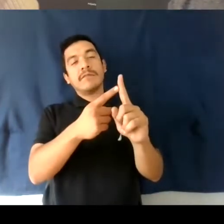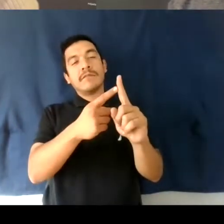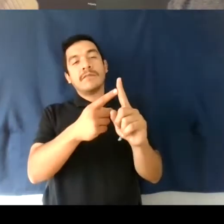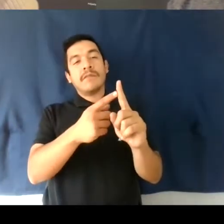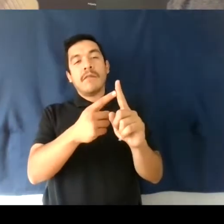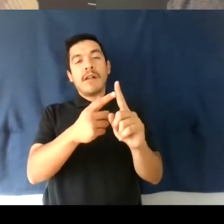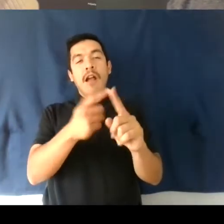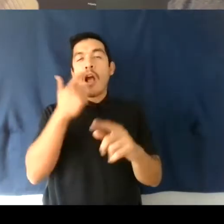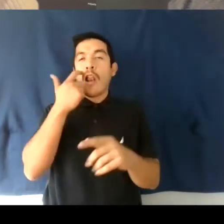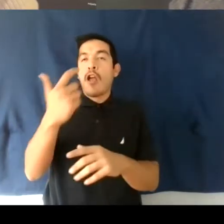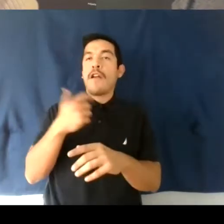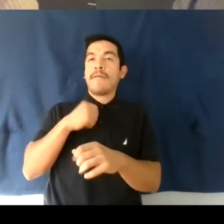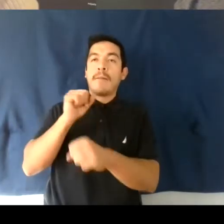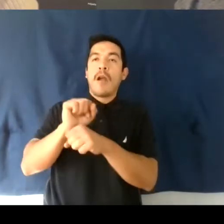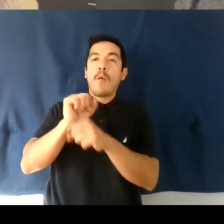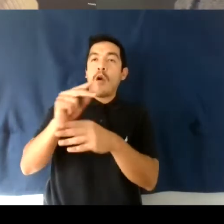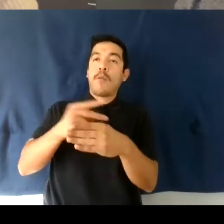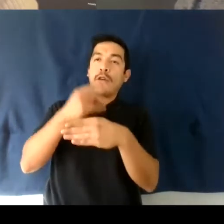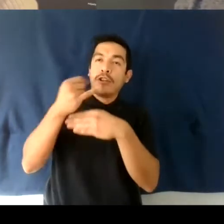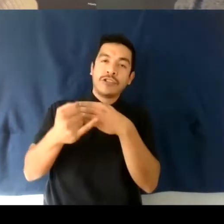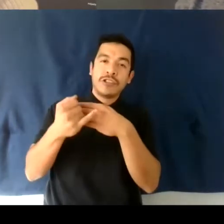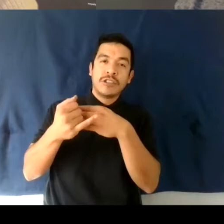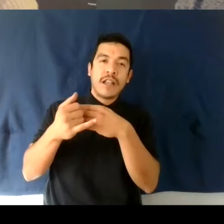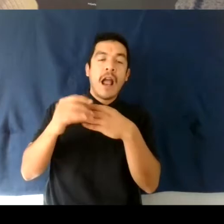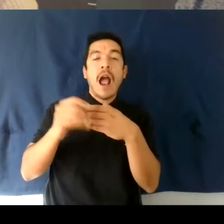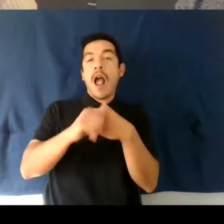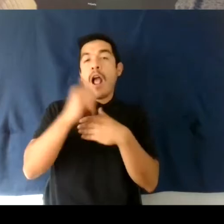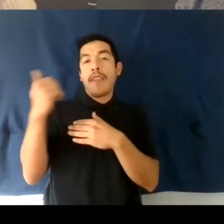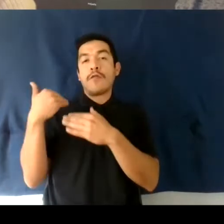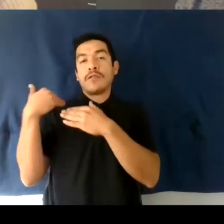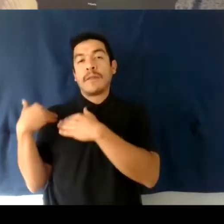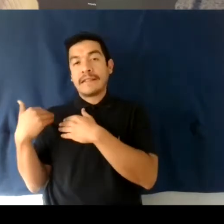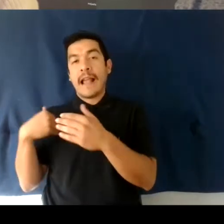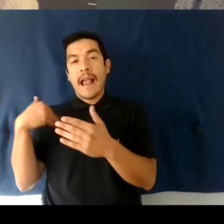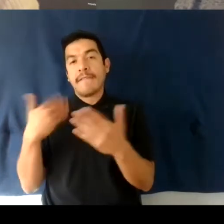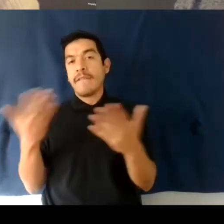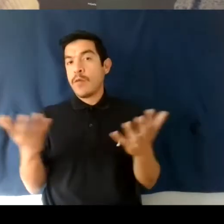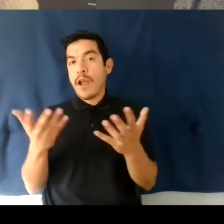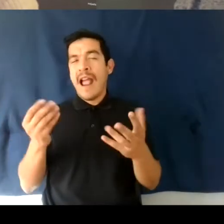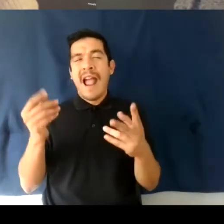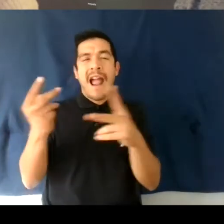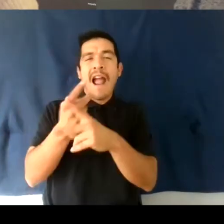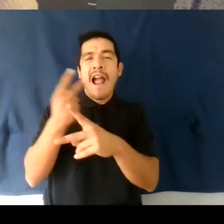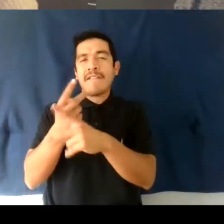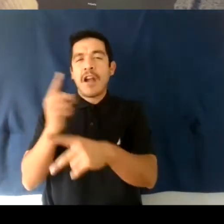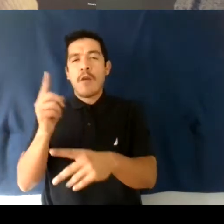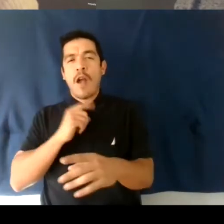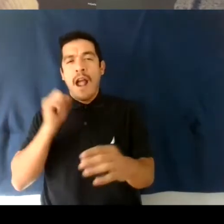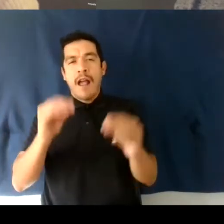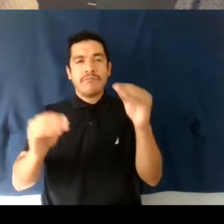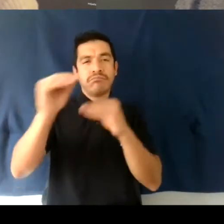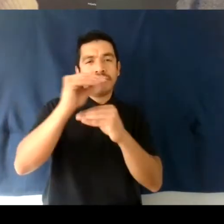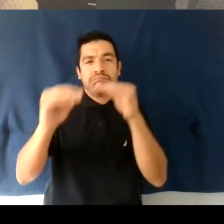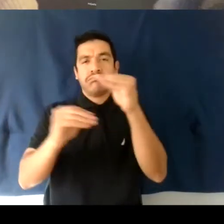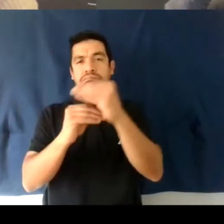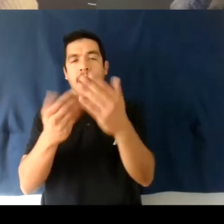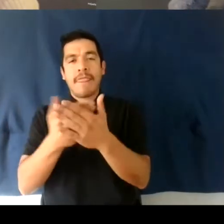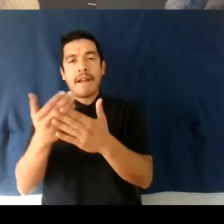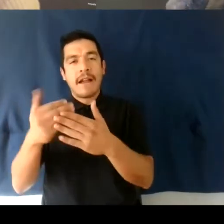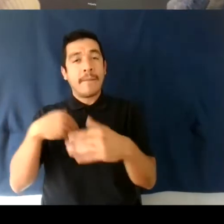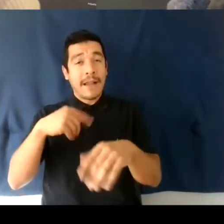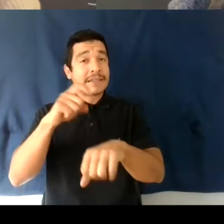like work projects, like other responsibilities I have, and just figuring out where I can slot things into my